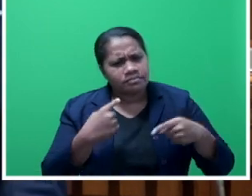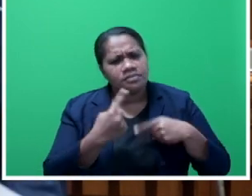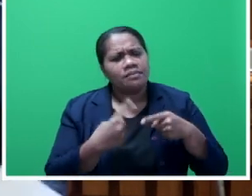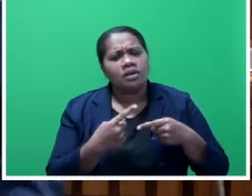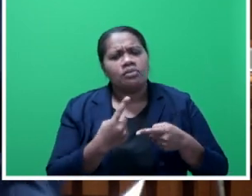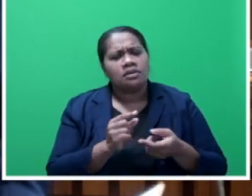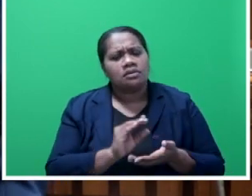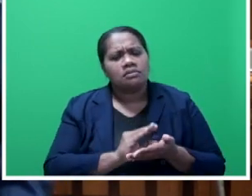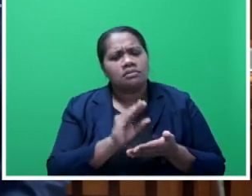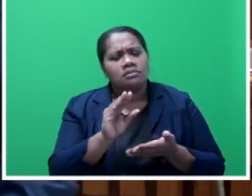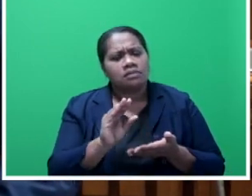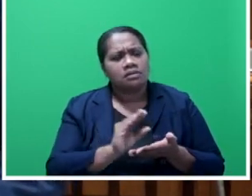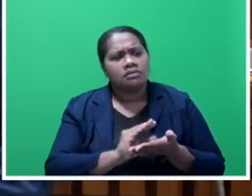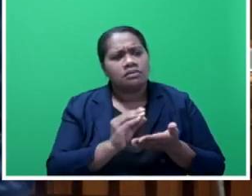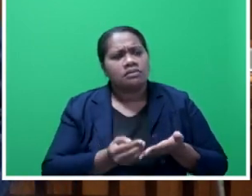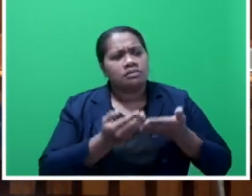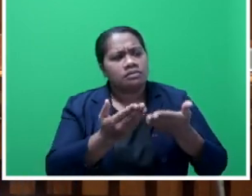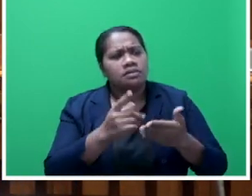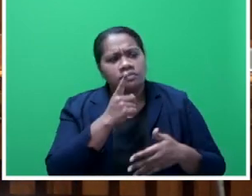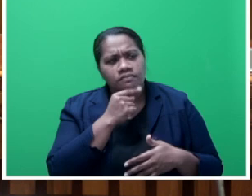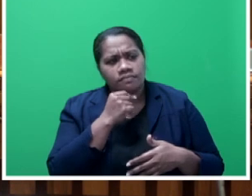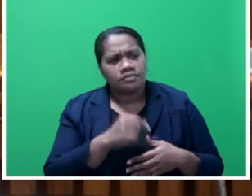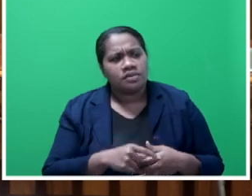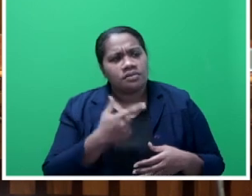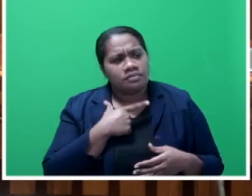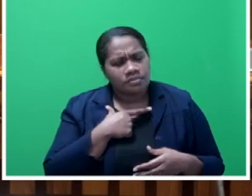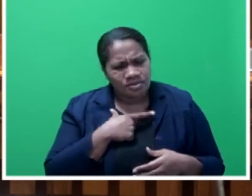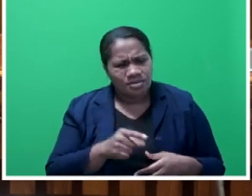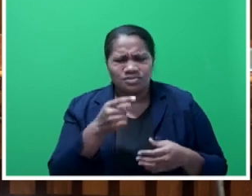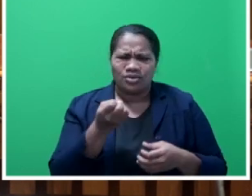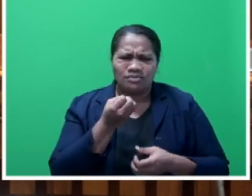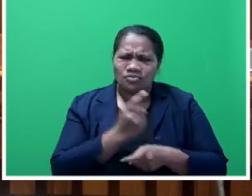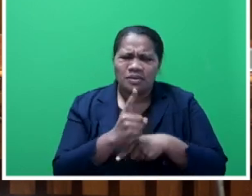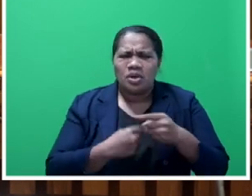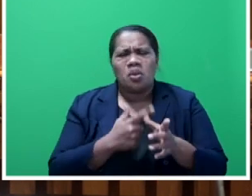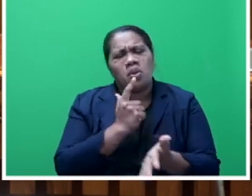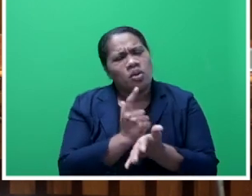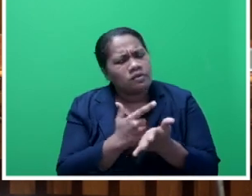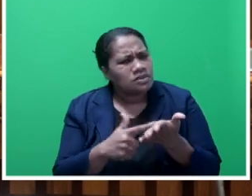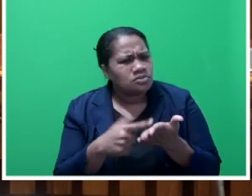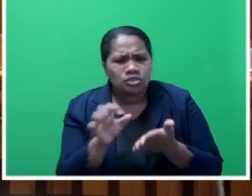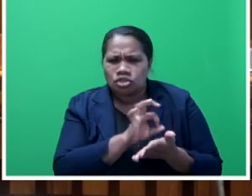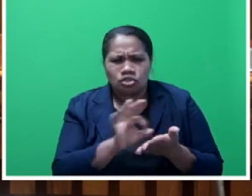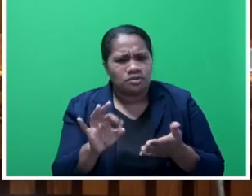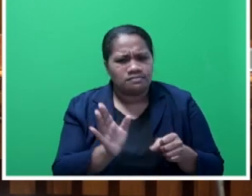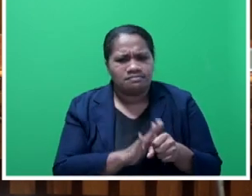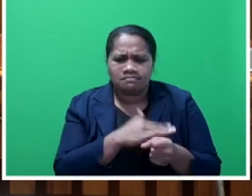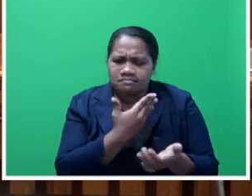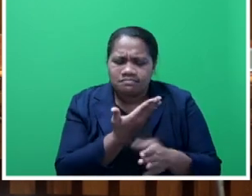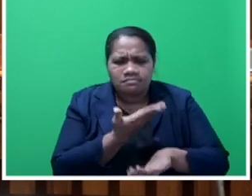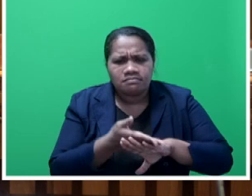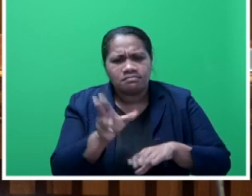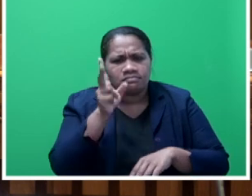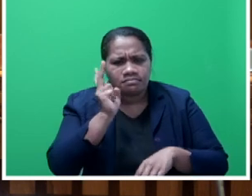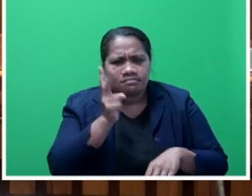long-term leases. In fact, he was quite instrumental in ensuring that a lot of leases weren't renewed. Yes, yes. Quite instrumental in that. He went